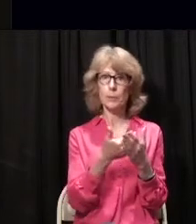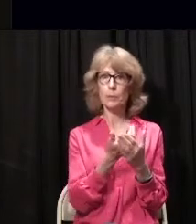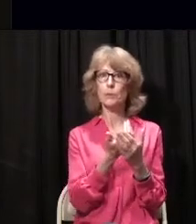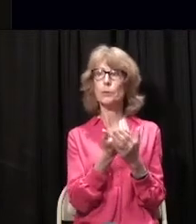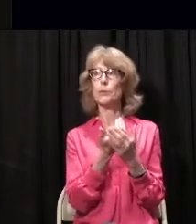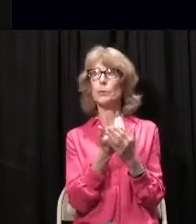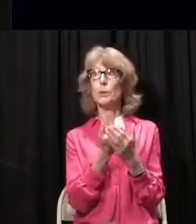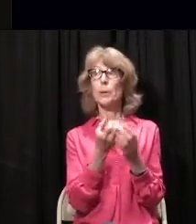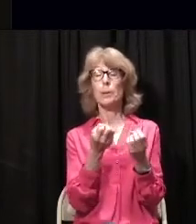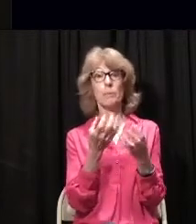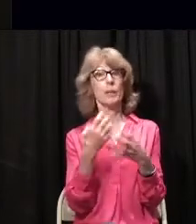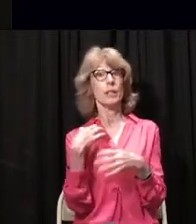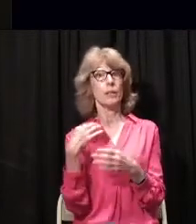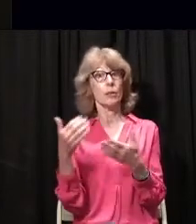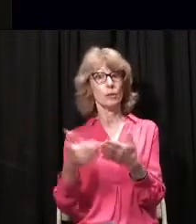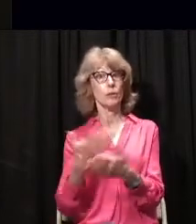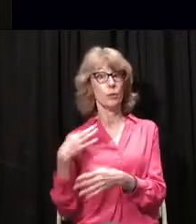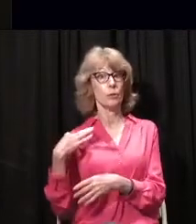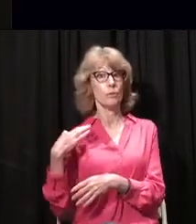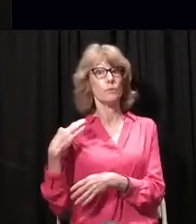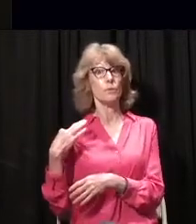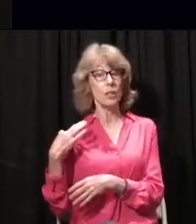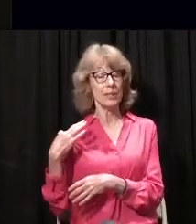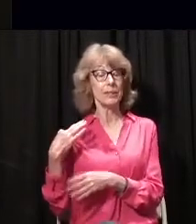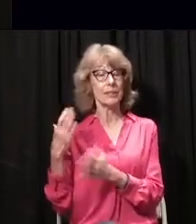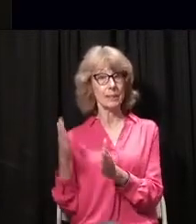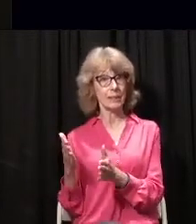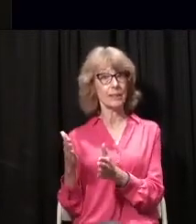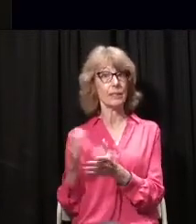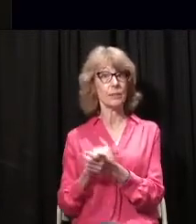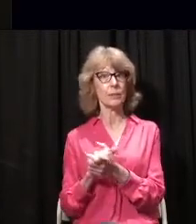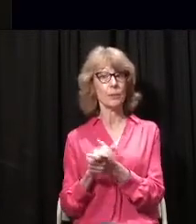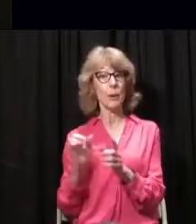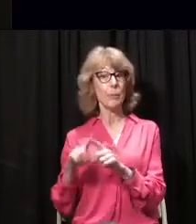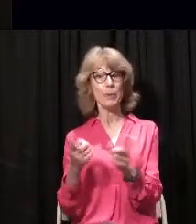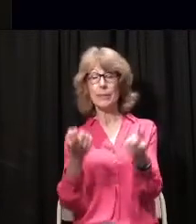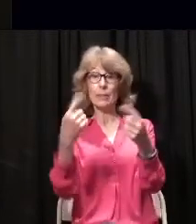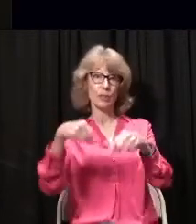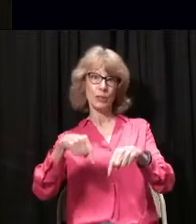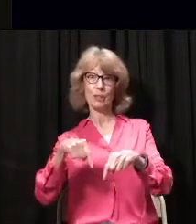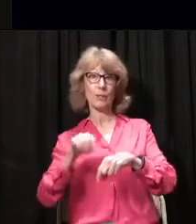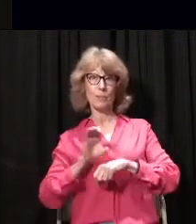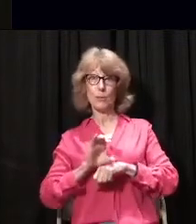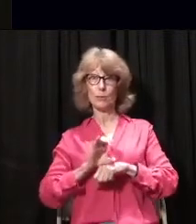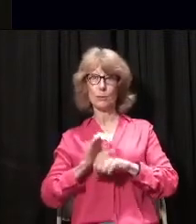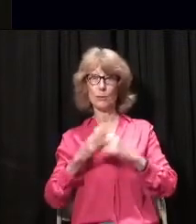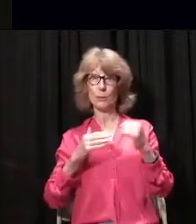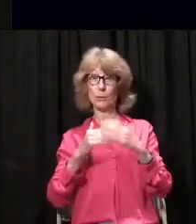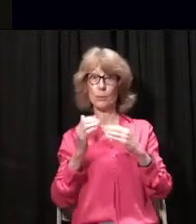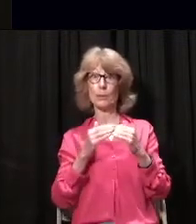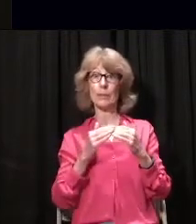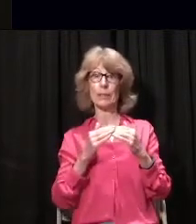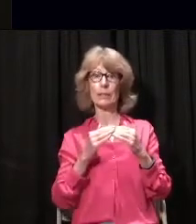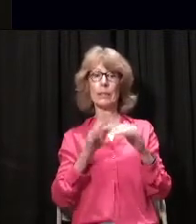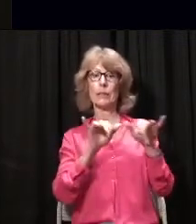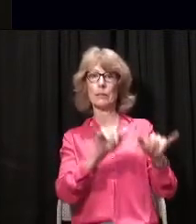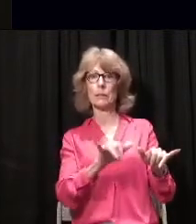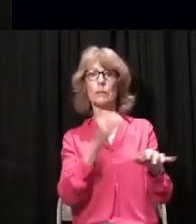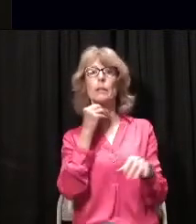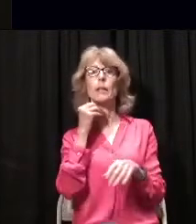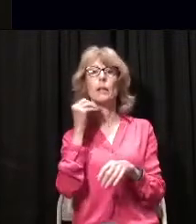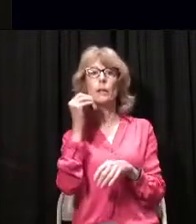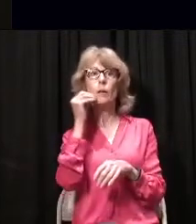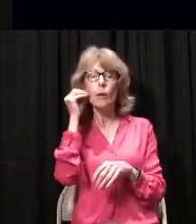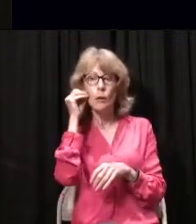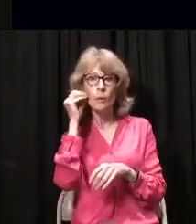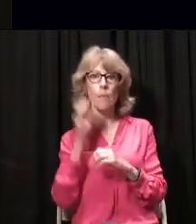of those volunteers, they've had to stay at home and shelter at home. So we've really had to rethink how these lessons get graded, and